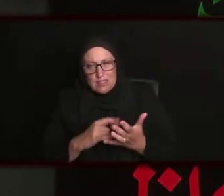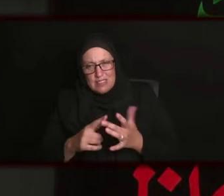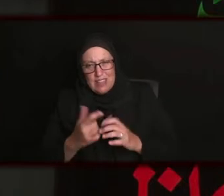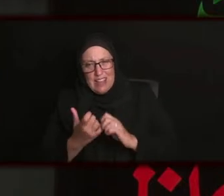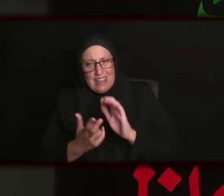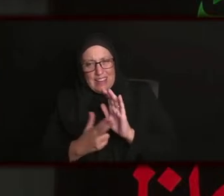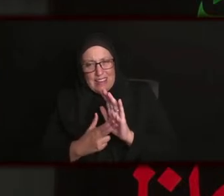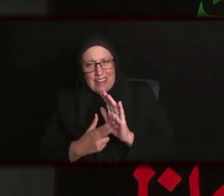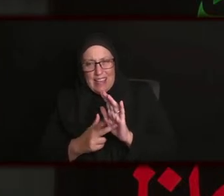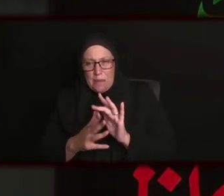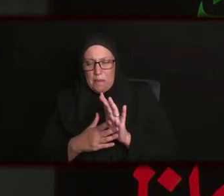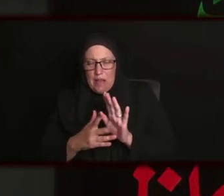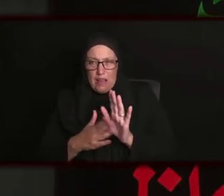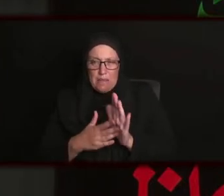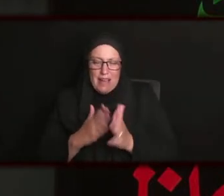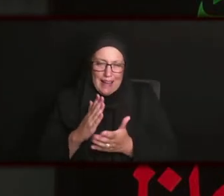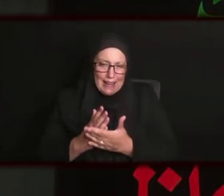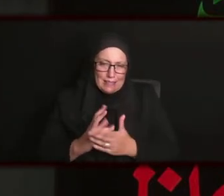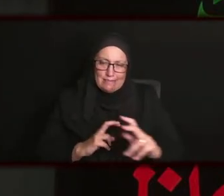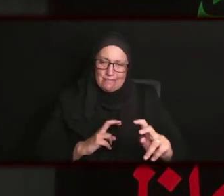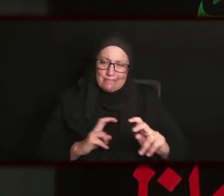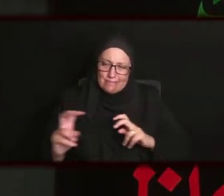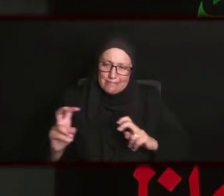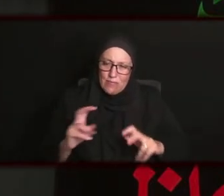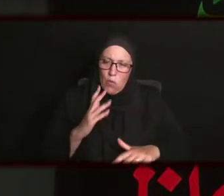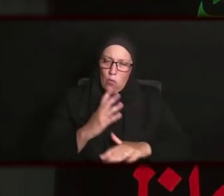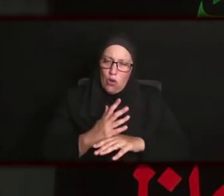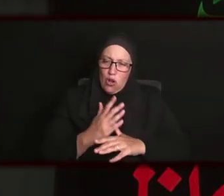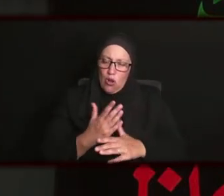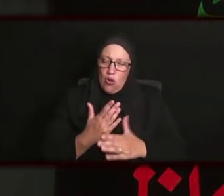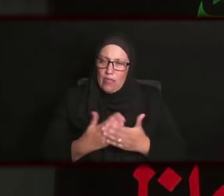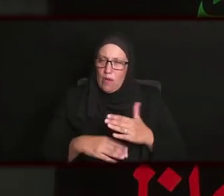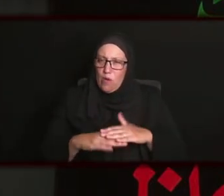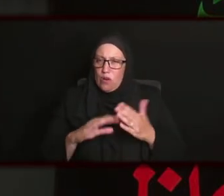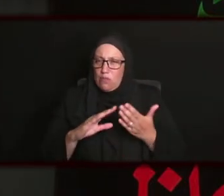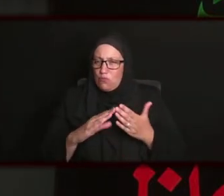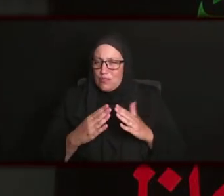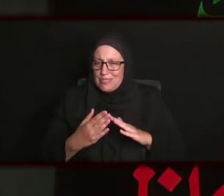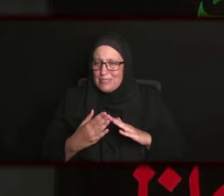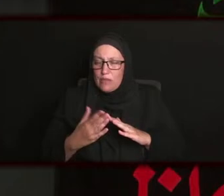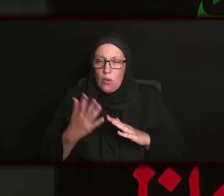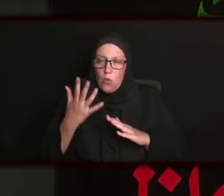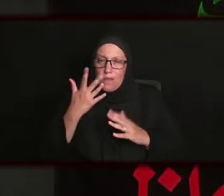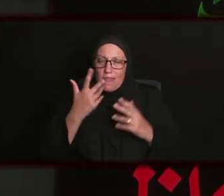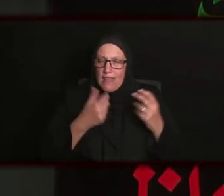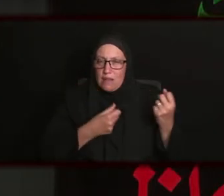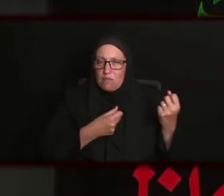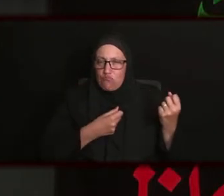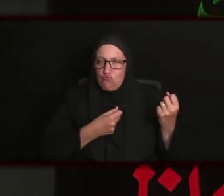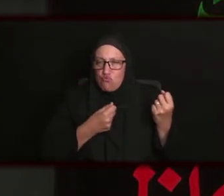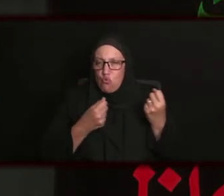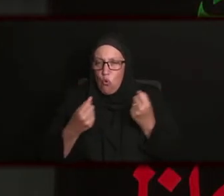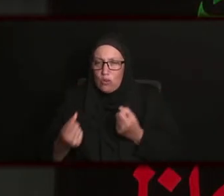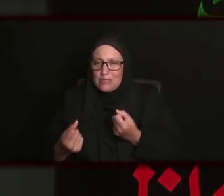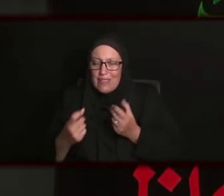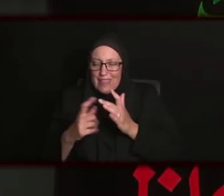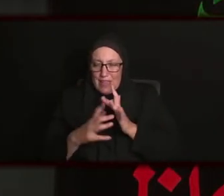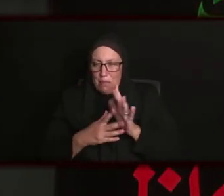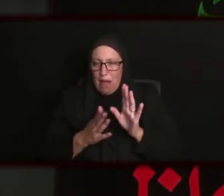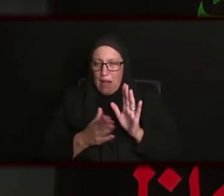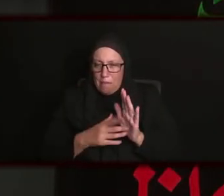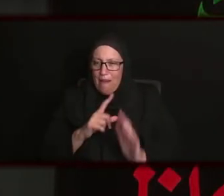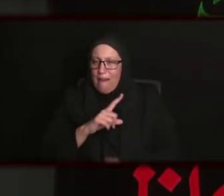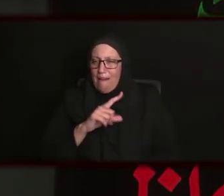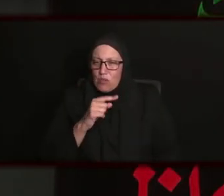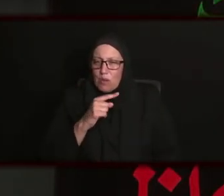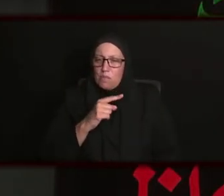was actively working on the entire community is that when they brought out, after having poisoned the Imam, the